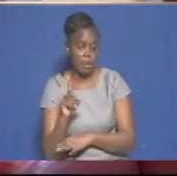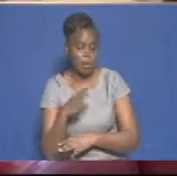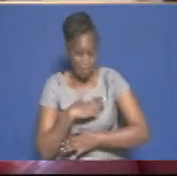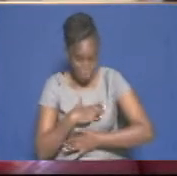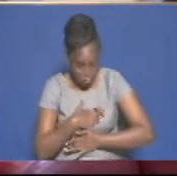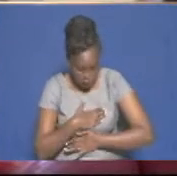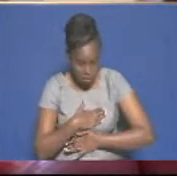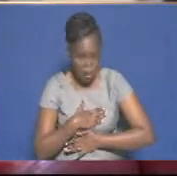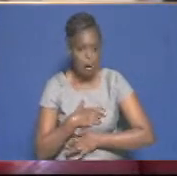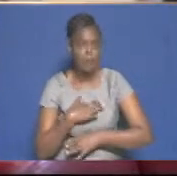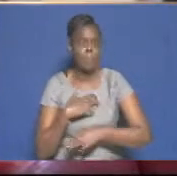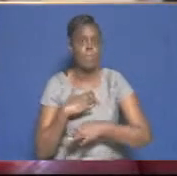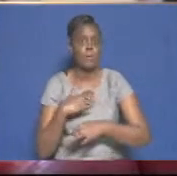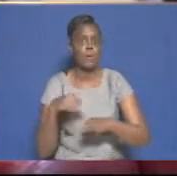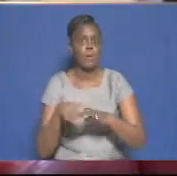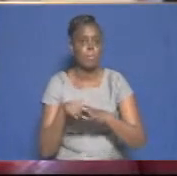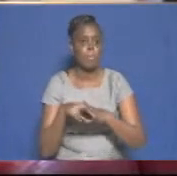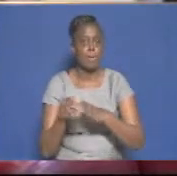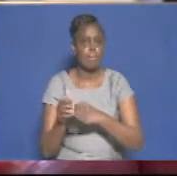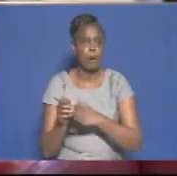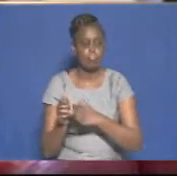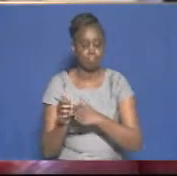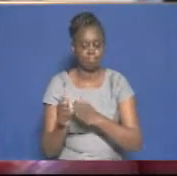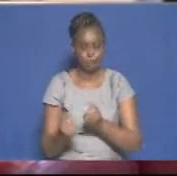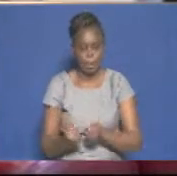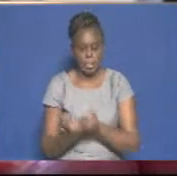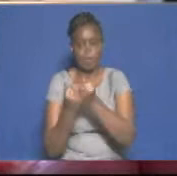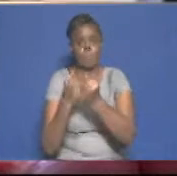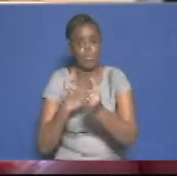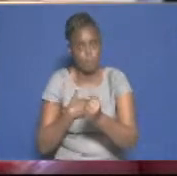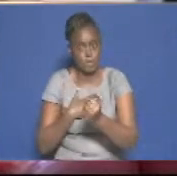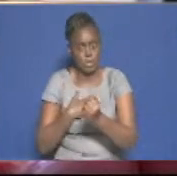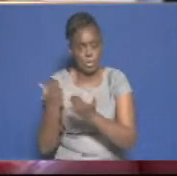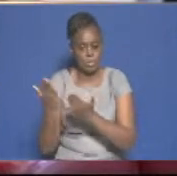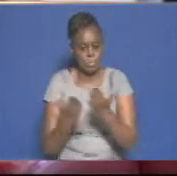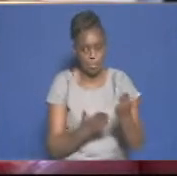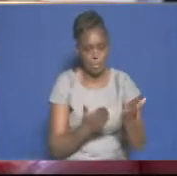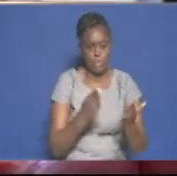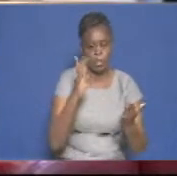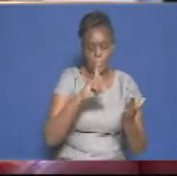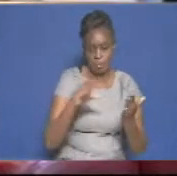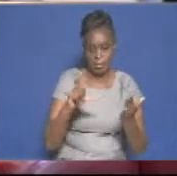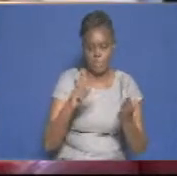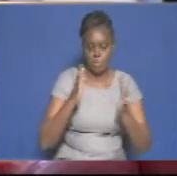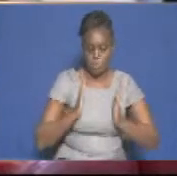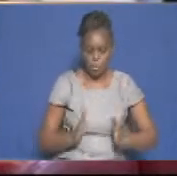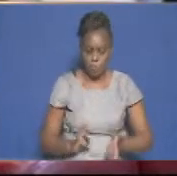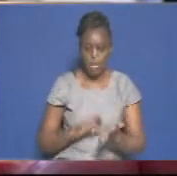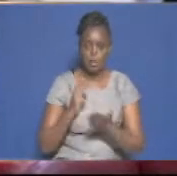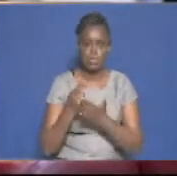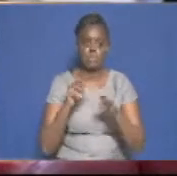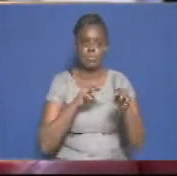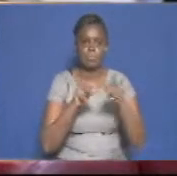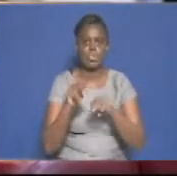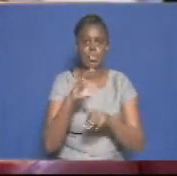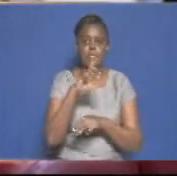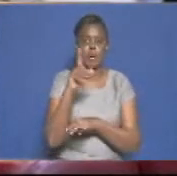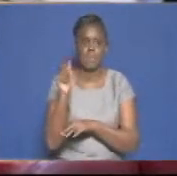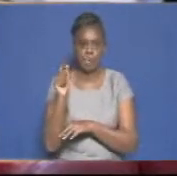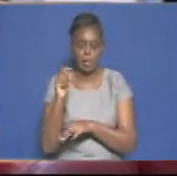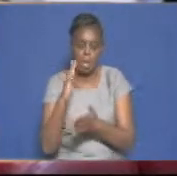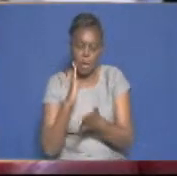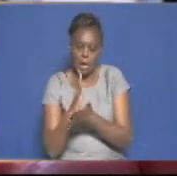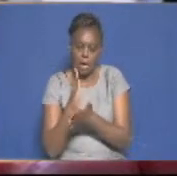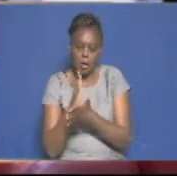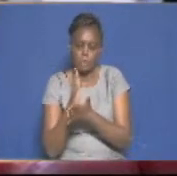my hand as I brought the bill that eventually came up to be the Human Resource Management Act that's being used now. He actually